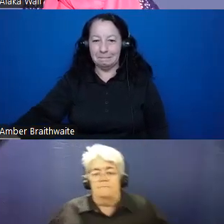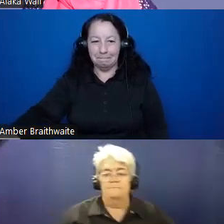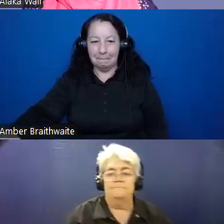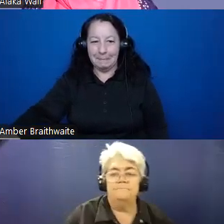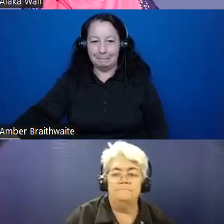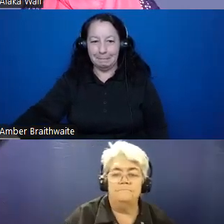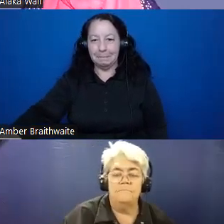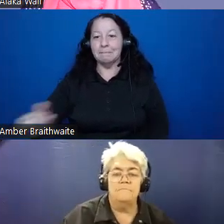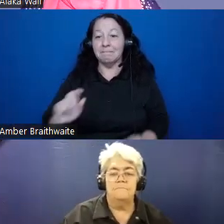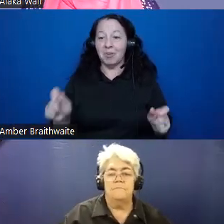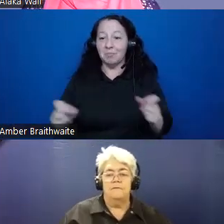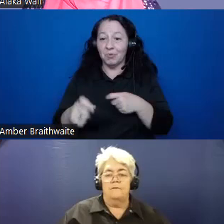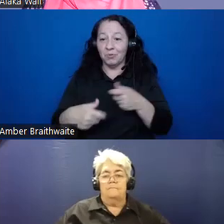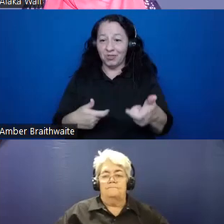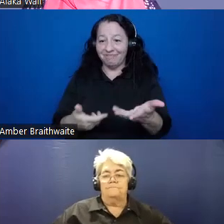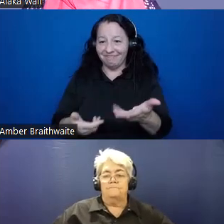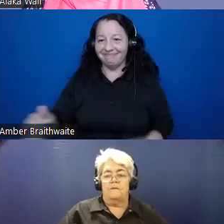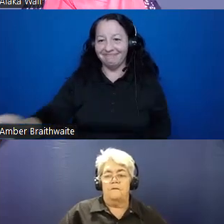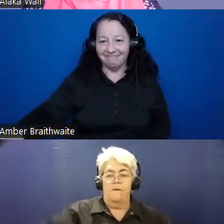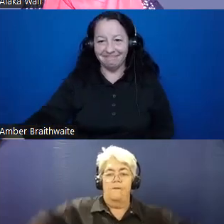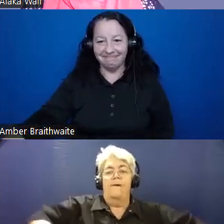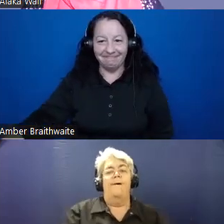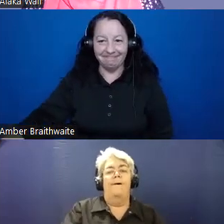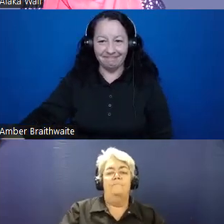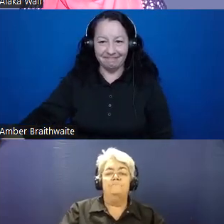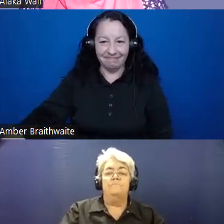So I